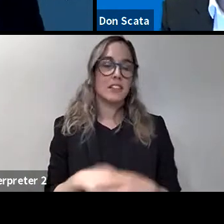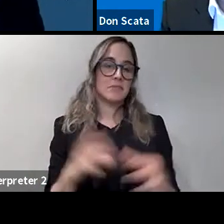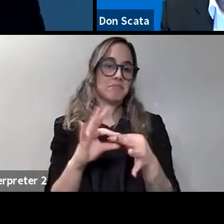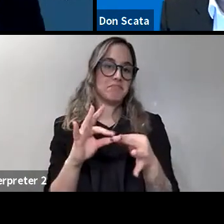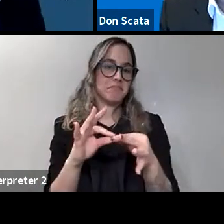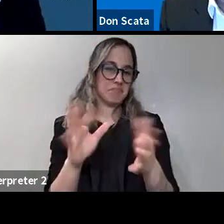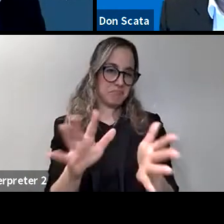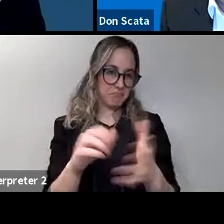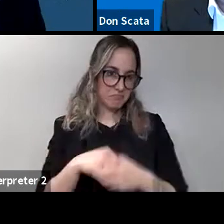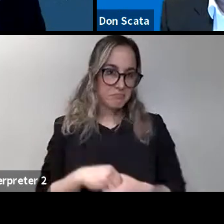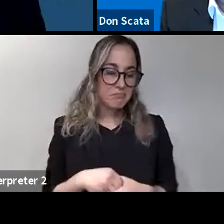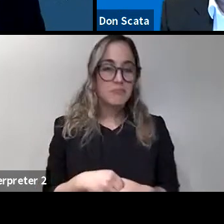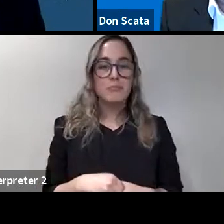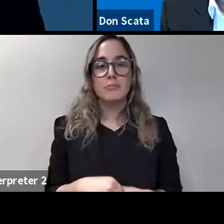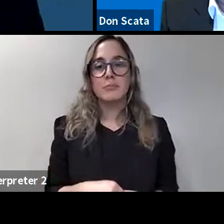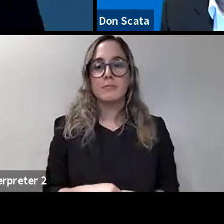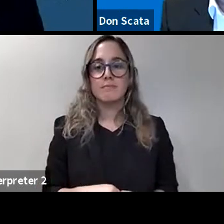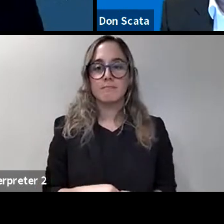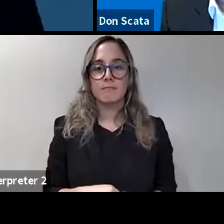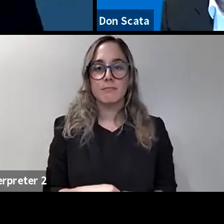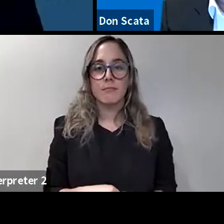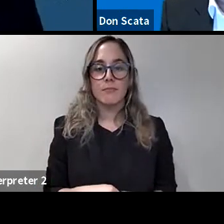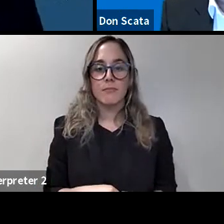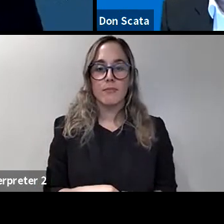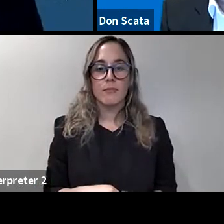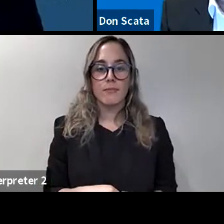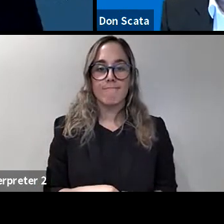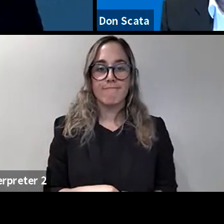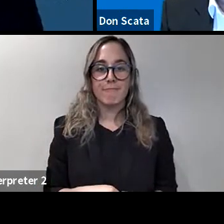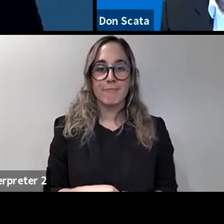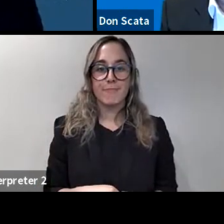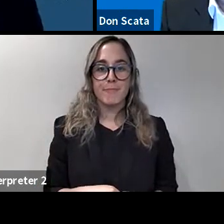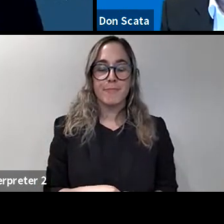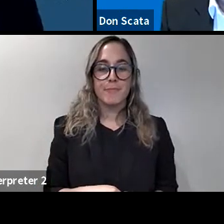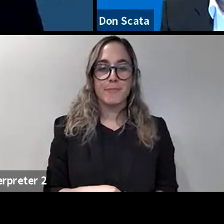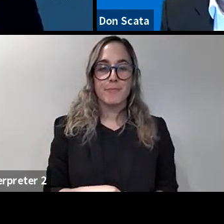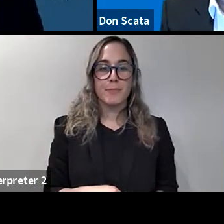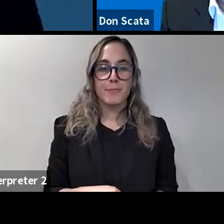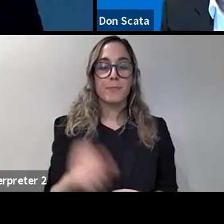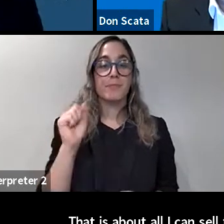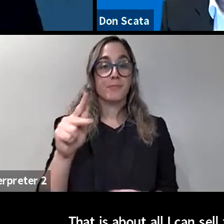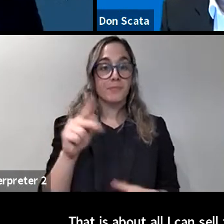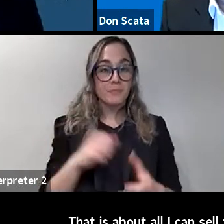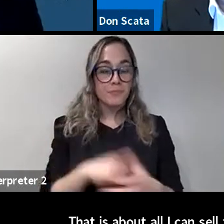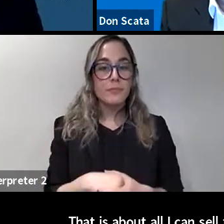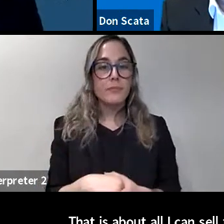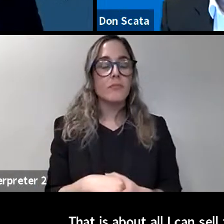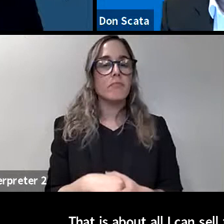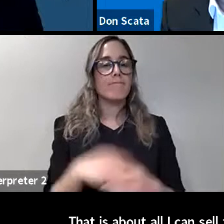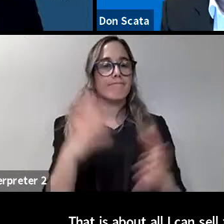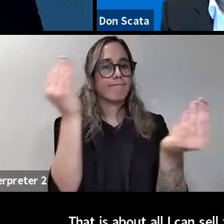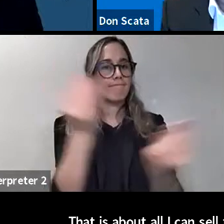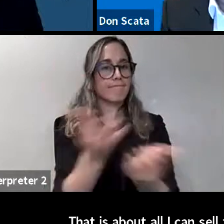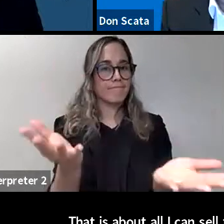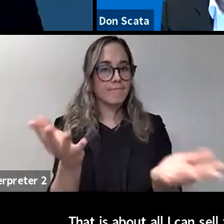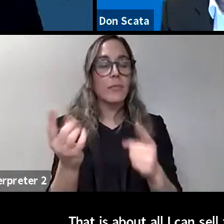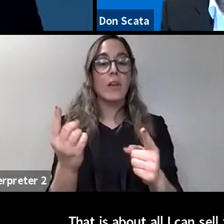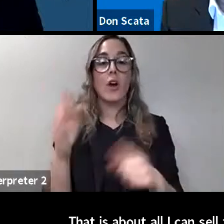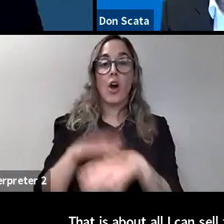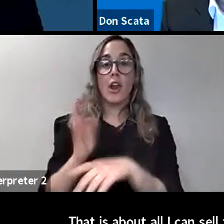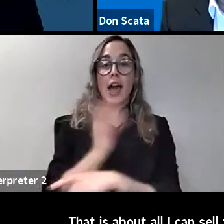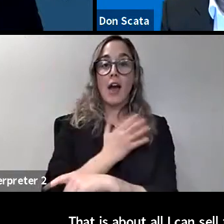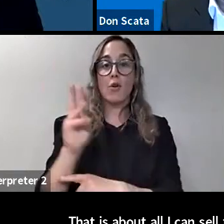without going into a lot of further detail. Okay. I would note that on our